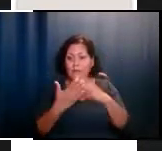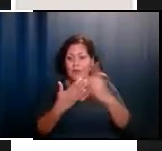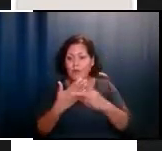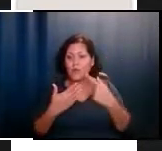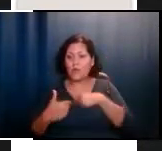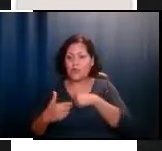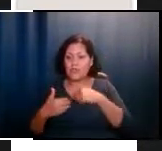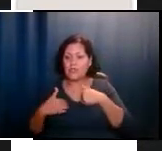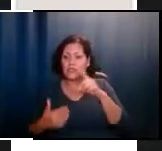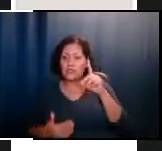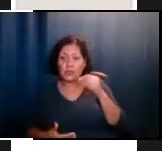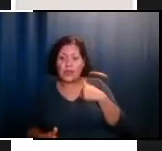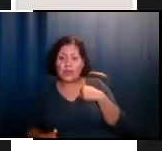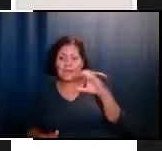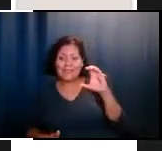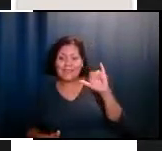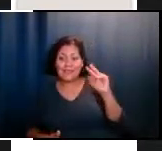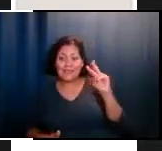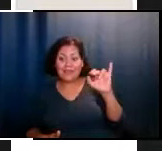civilian, you know,